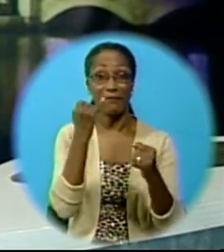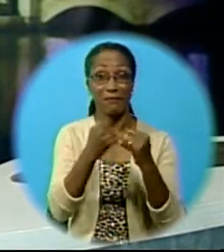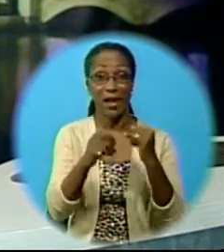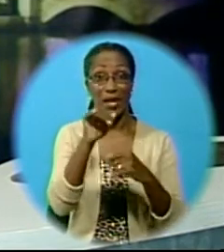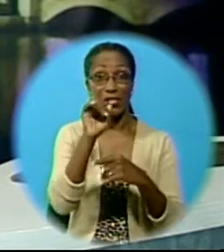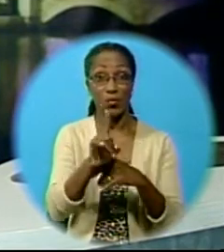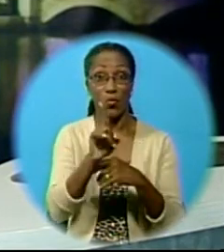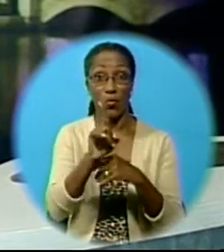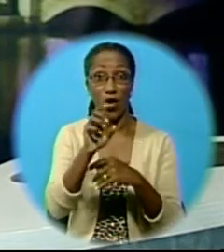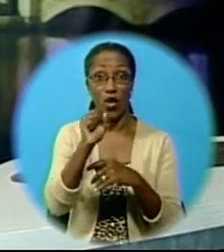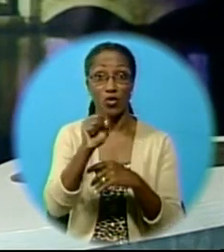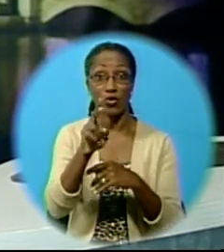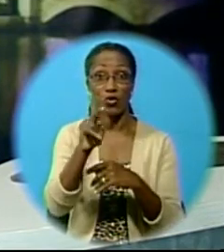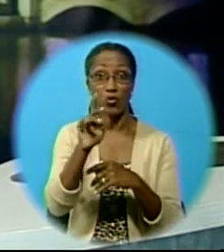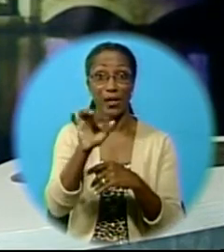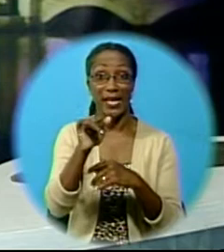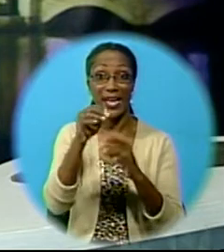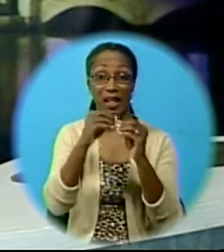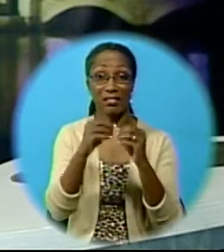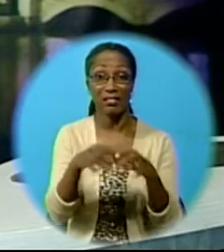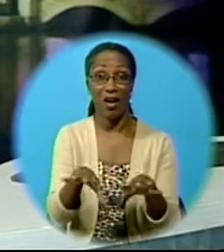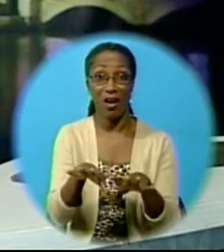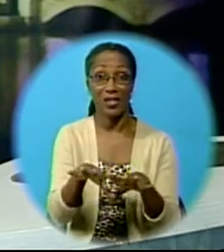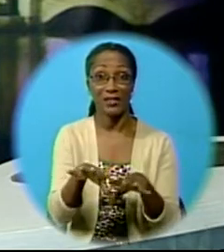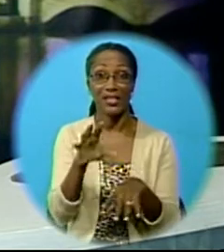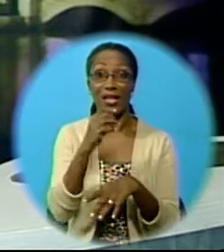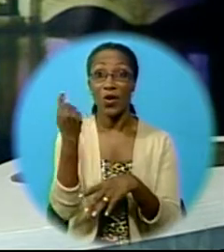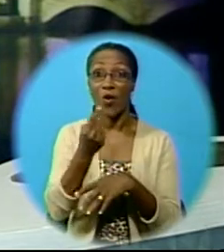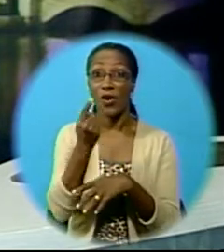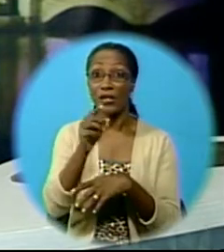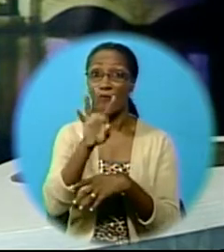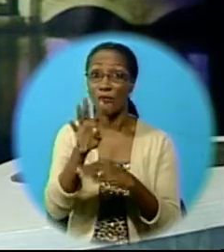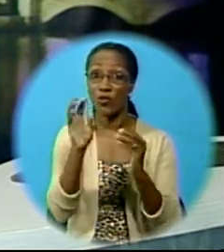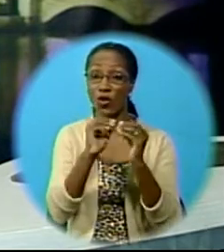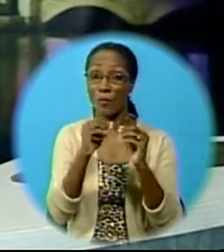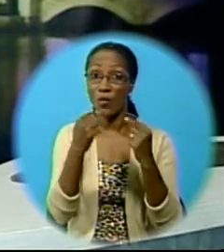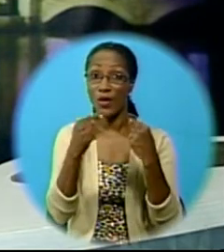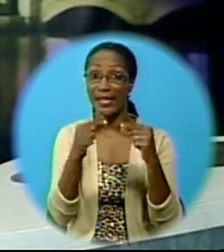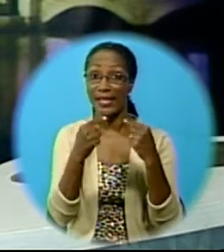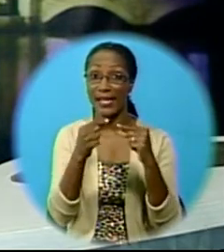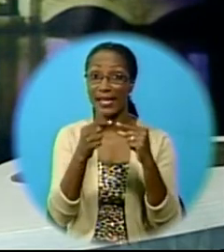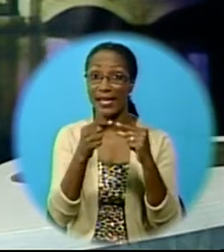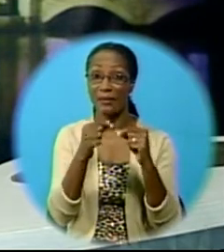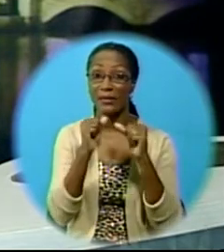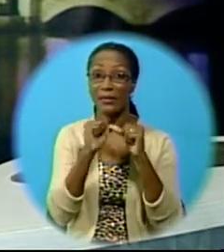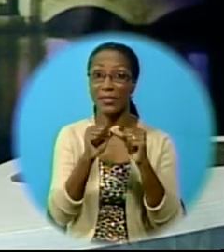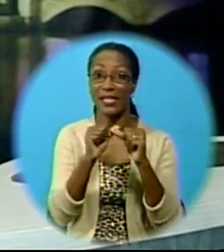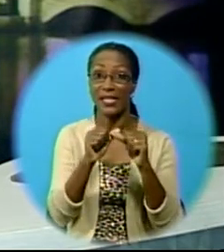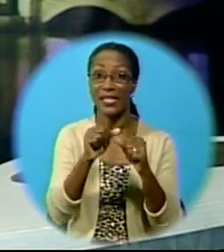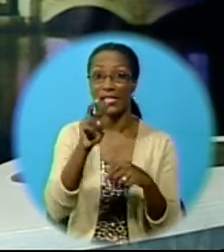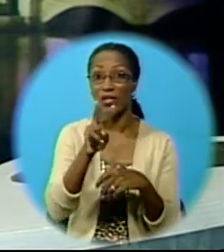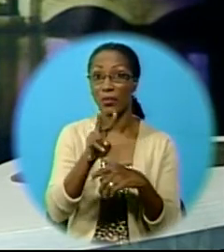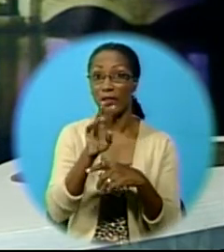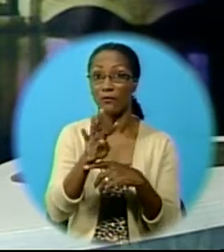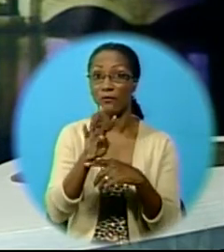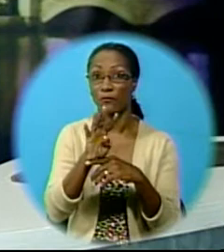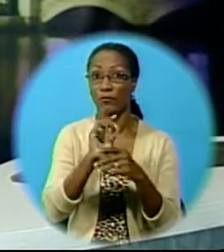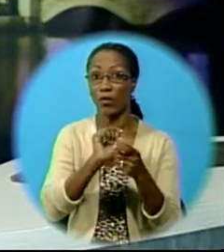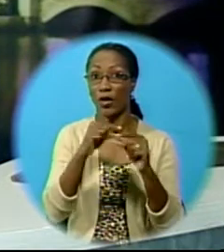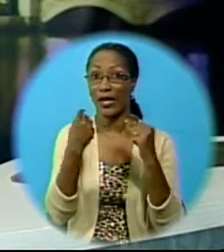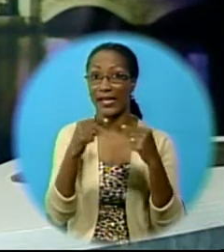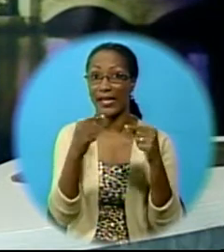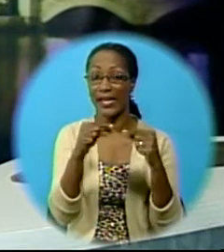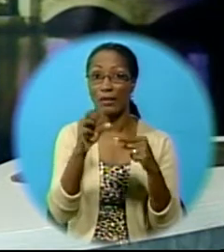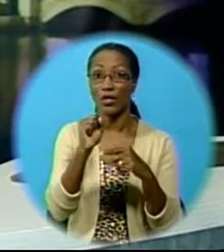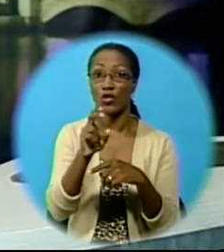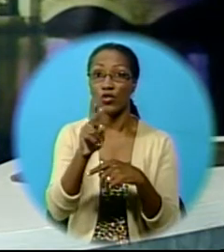day, Suki lost to the host. With only four more games remaining in the 24-match series, Suki will now have to win at least